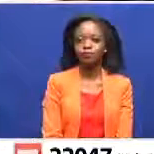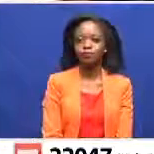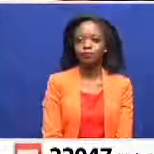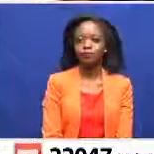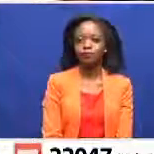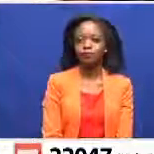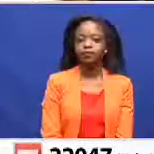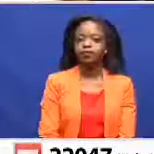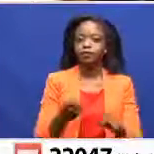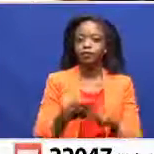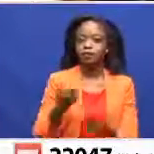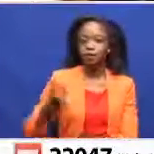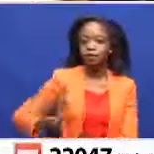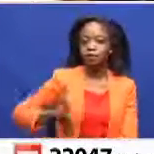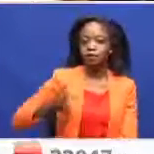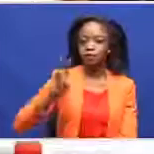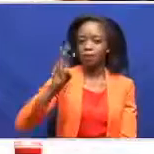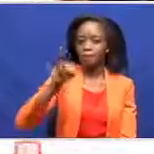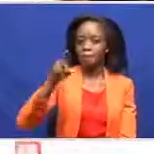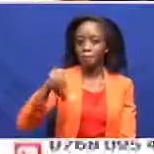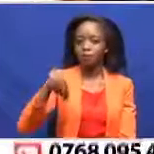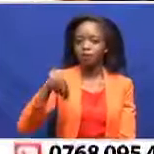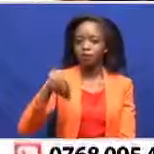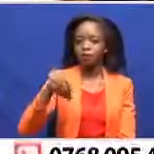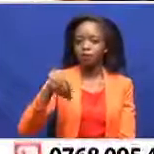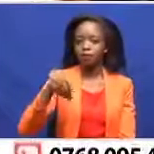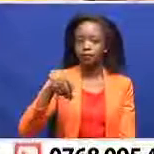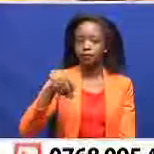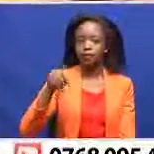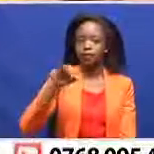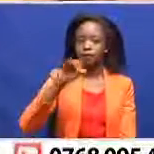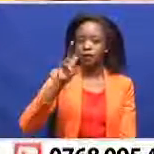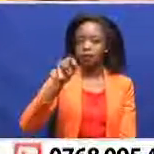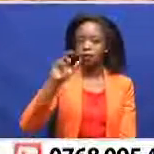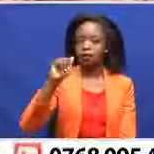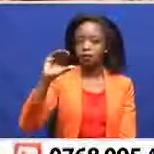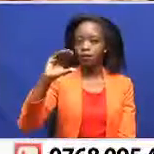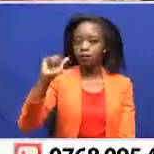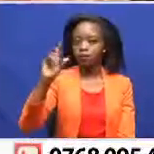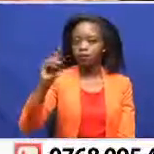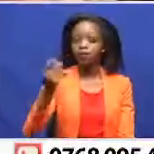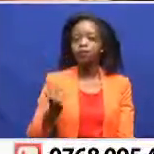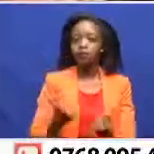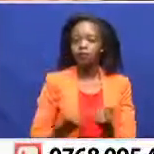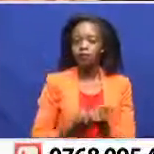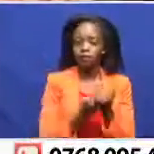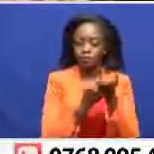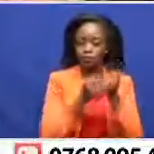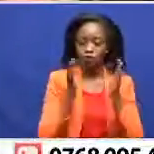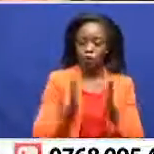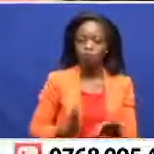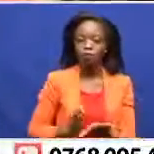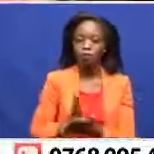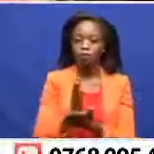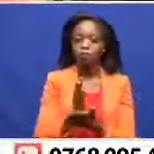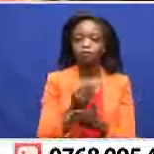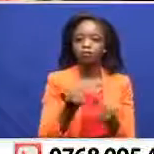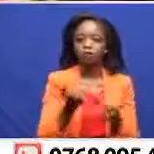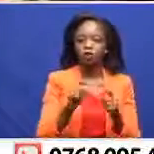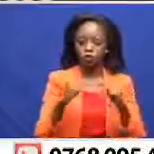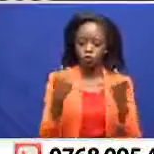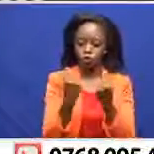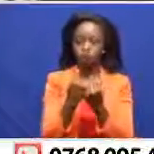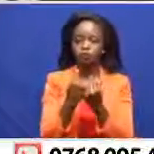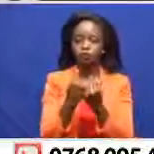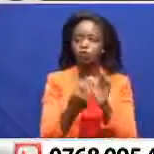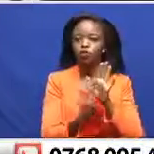This has former Naivasha MP and Nakada boss John Mututho joined human rights defenders and good governance lobby groups